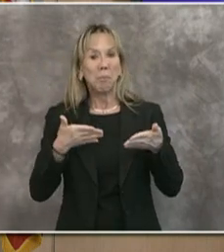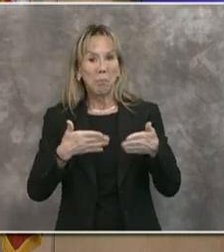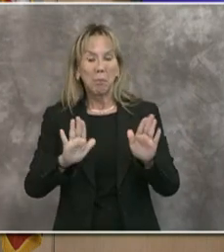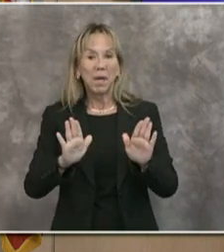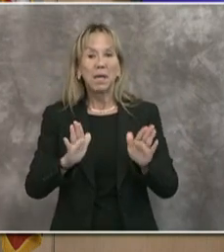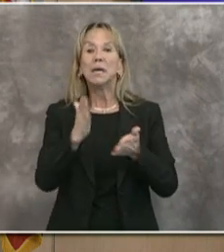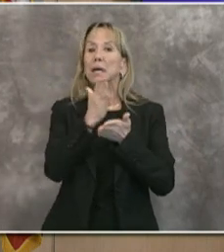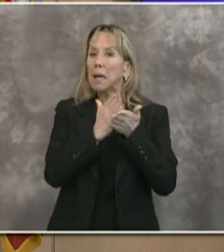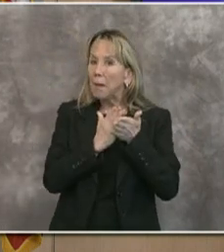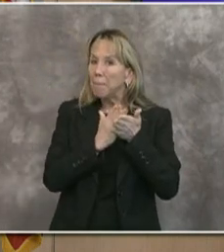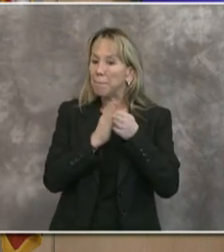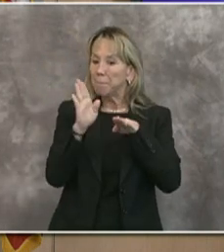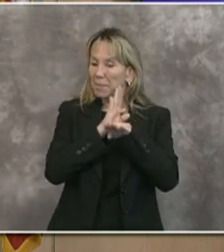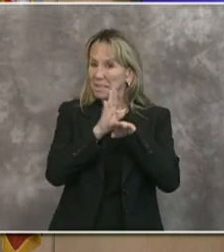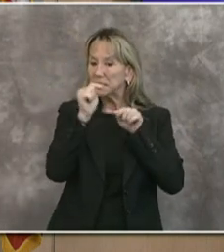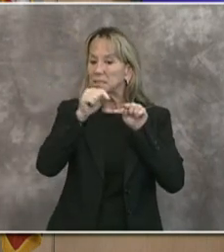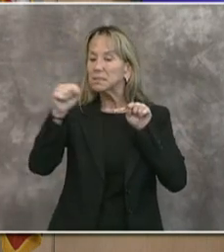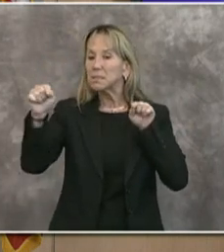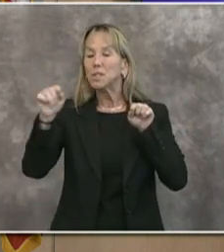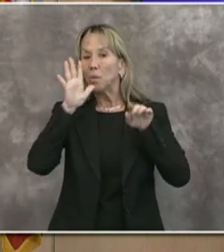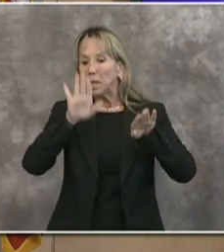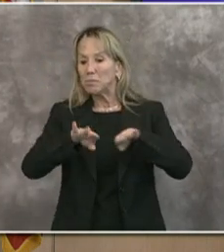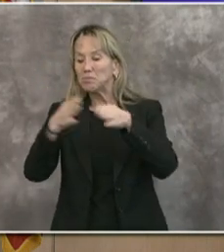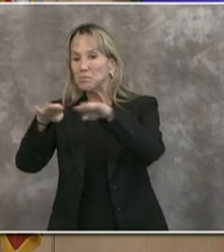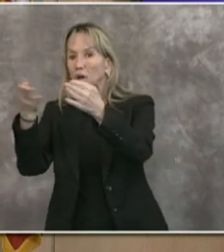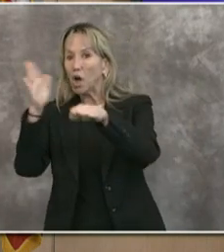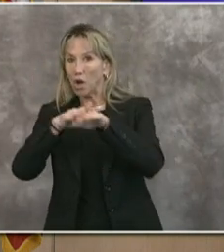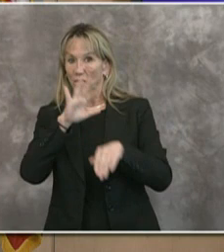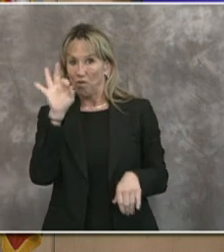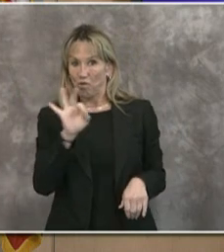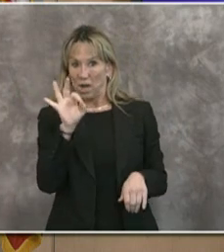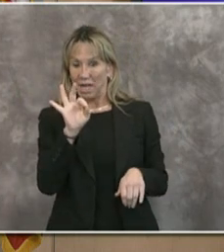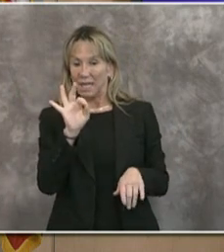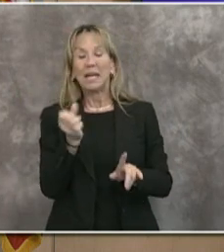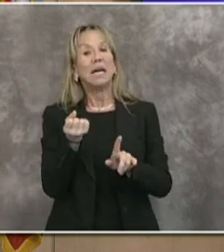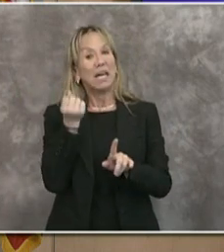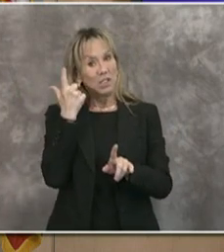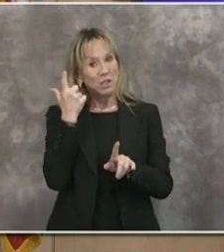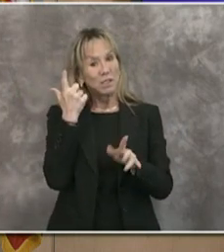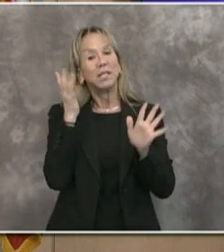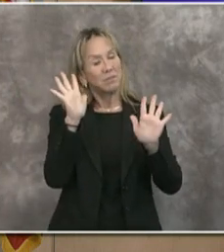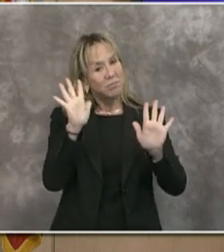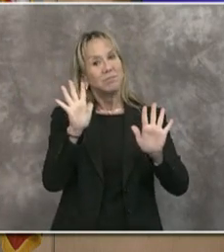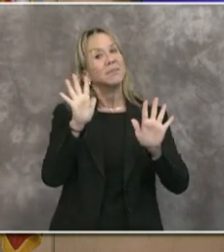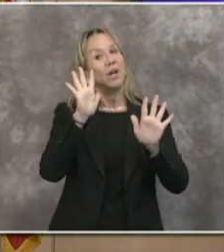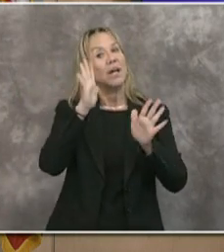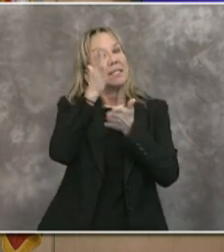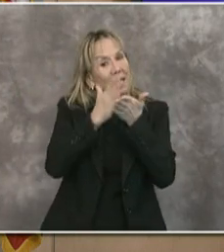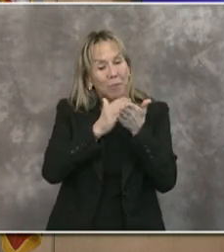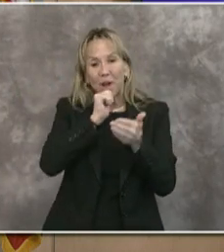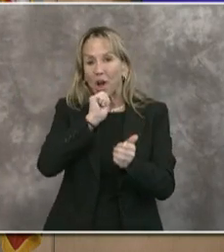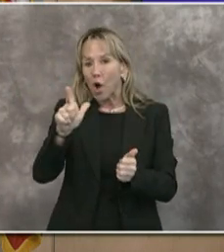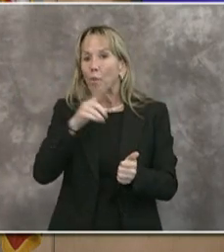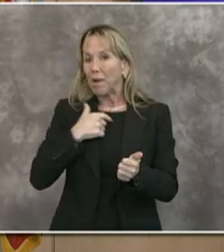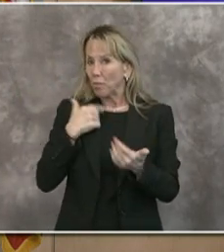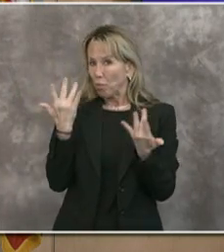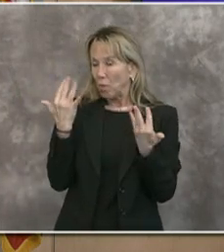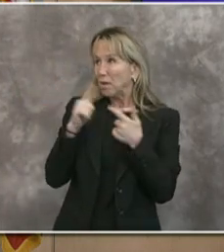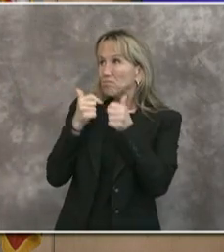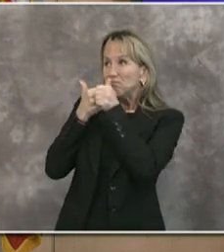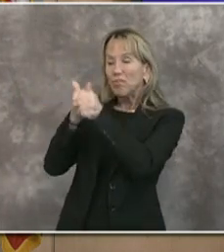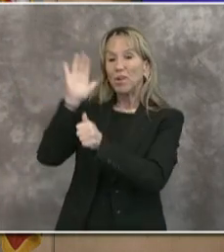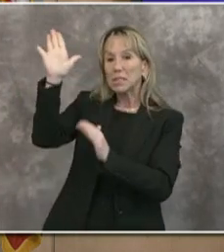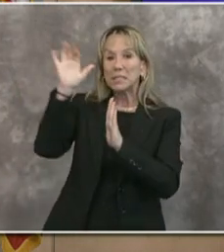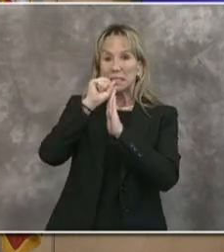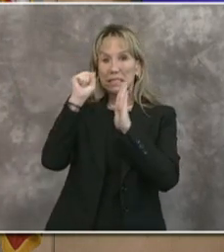of some businesses with restrictions on Friday. We look forward to seeing guidelines from the state, and they will be providing those,